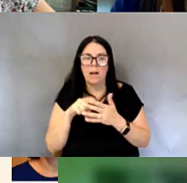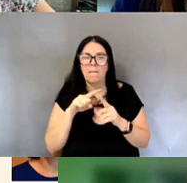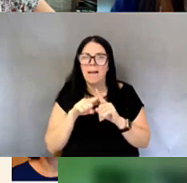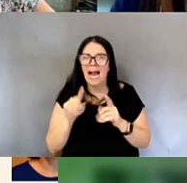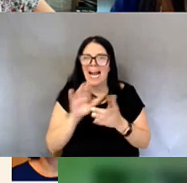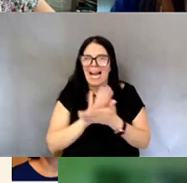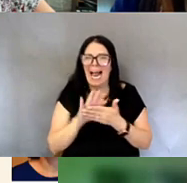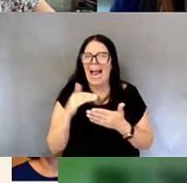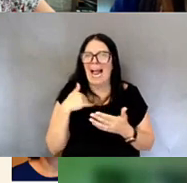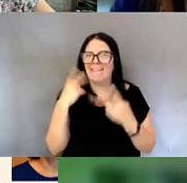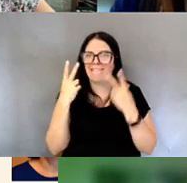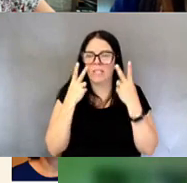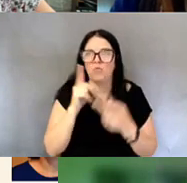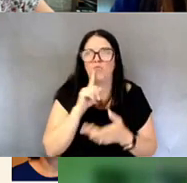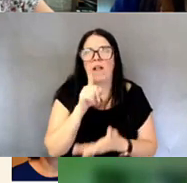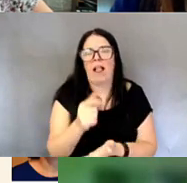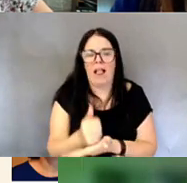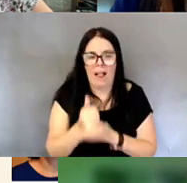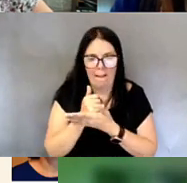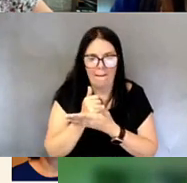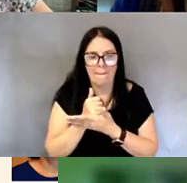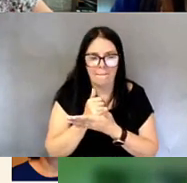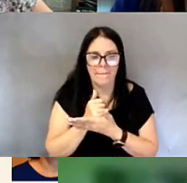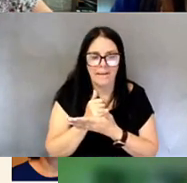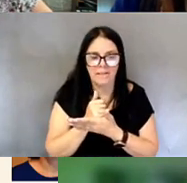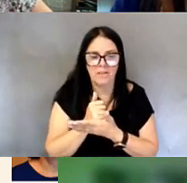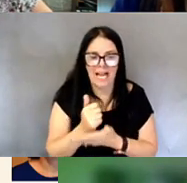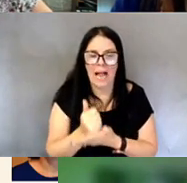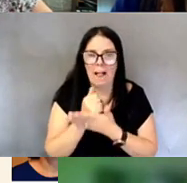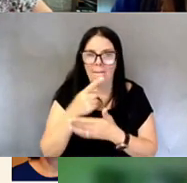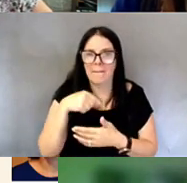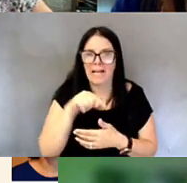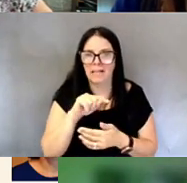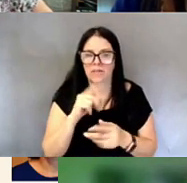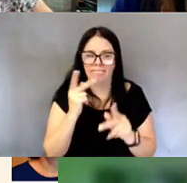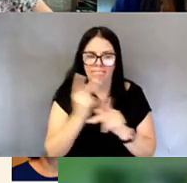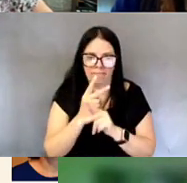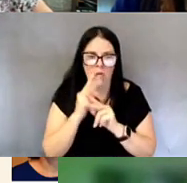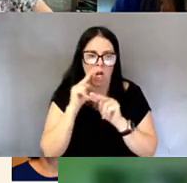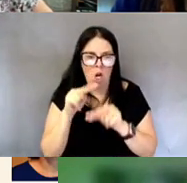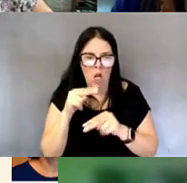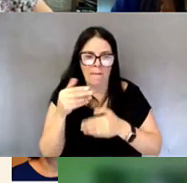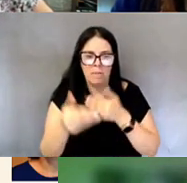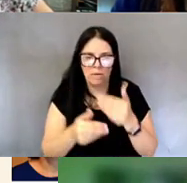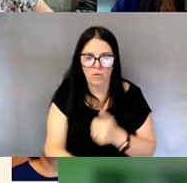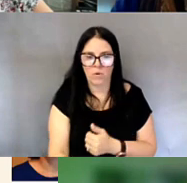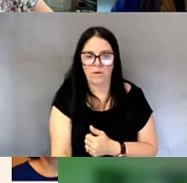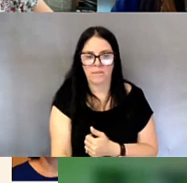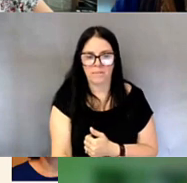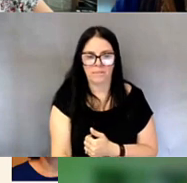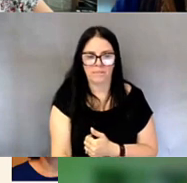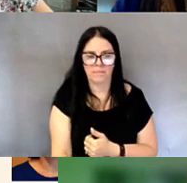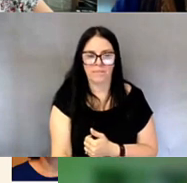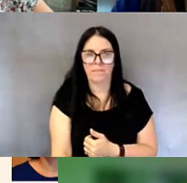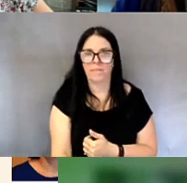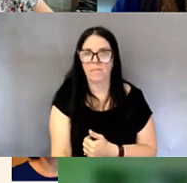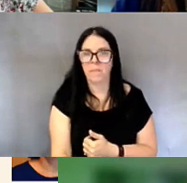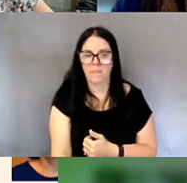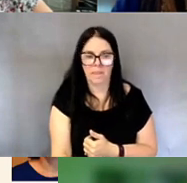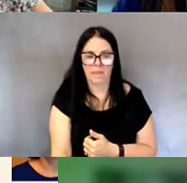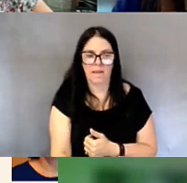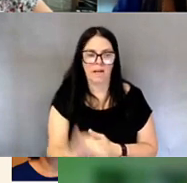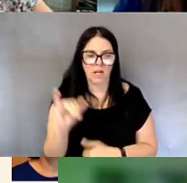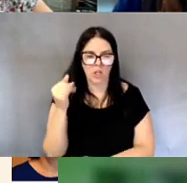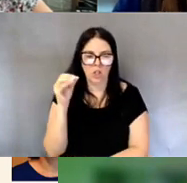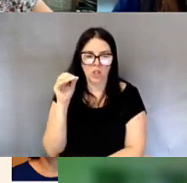visual is really helpful, I think, to be able to kind of reflect and move forward. Joe and I also did some focus